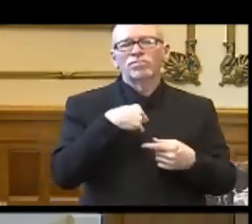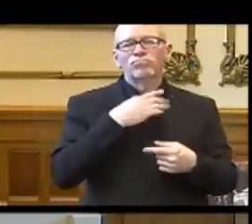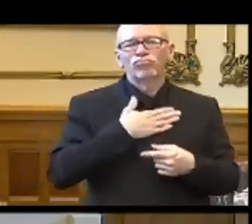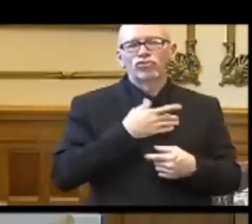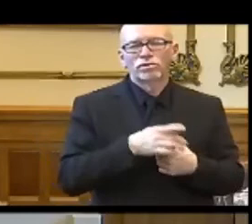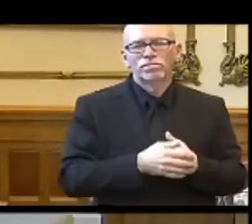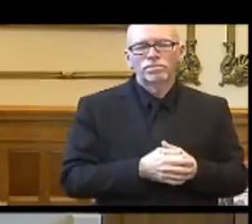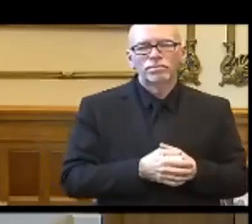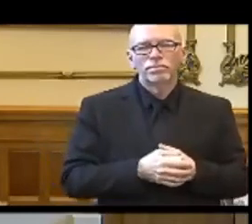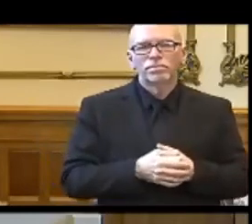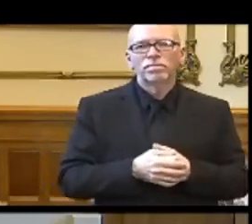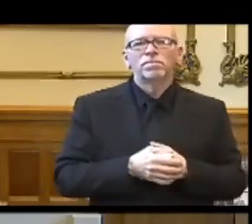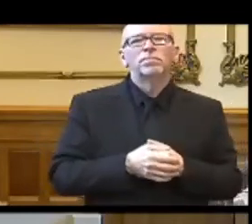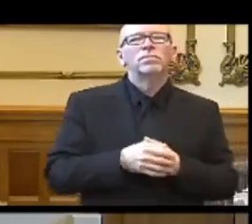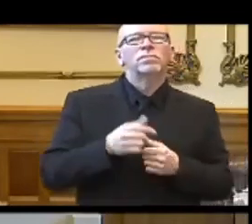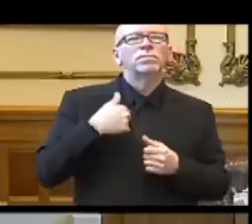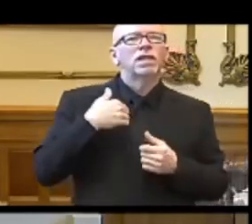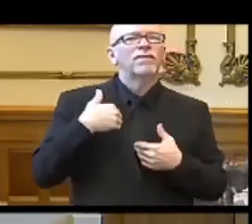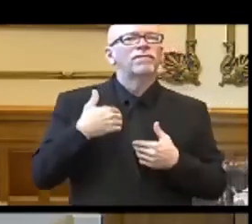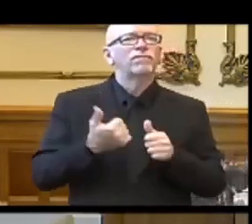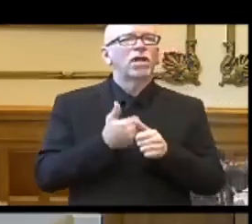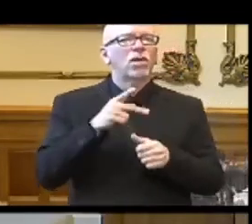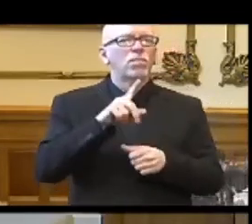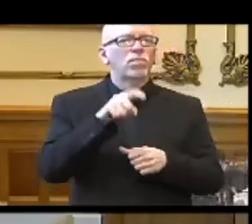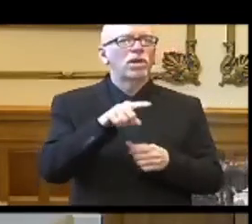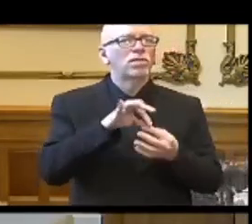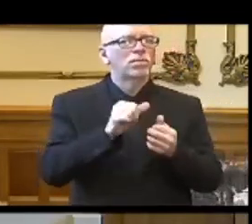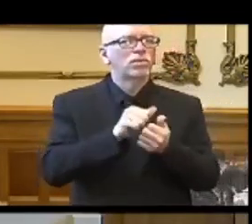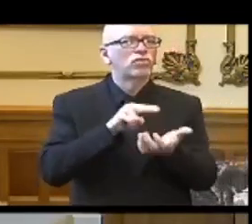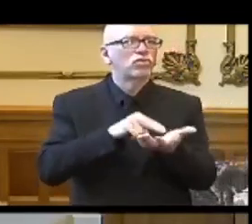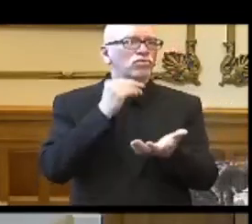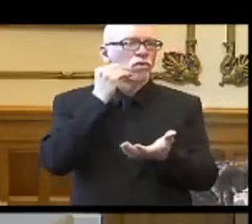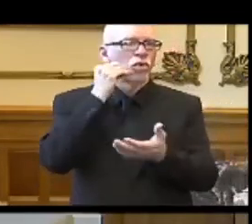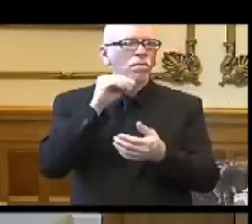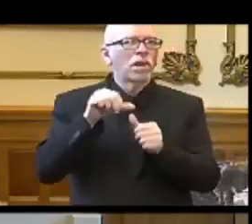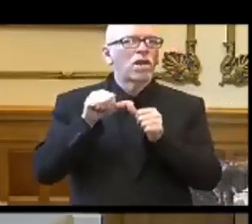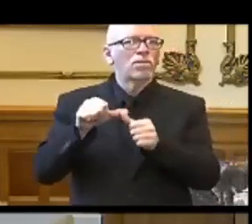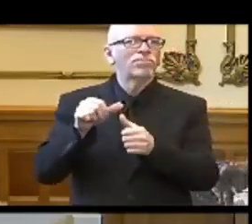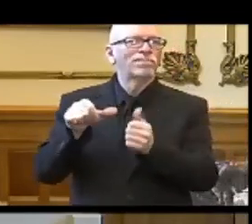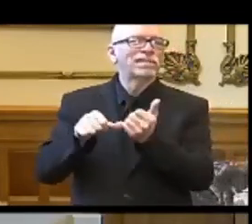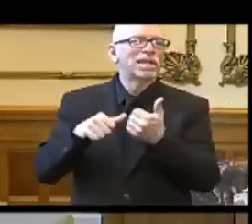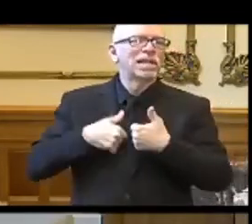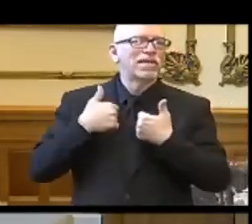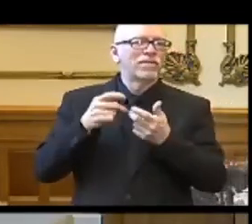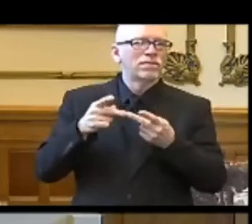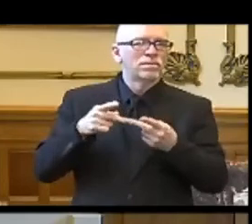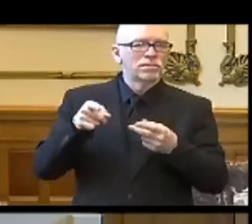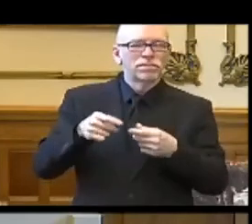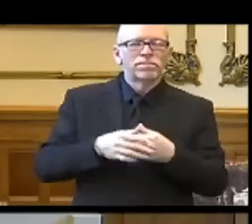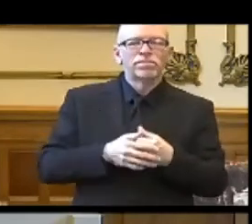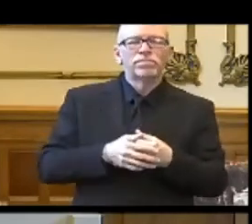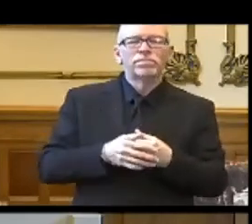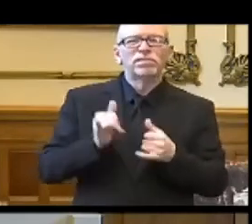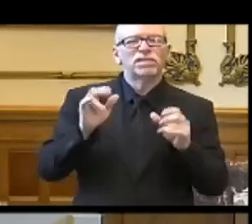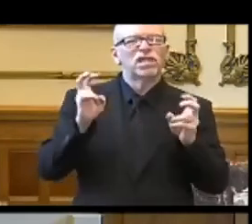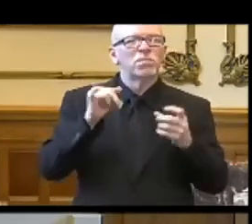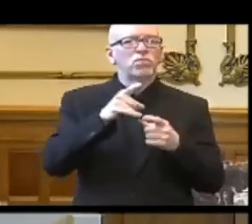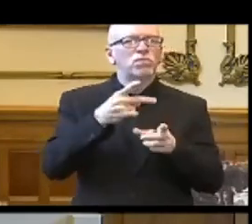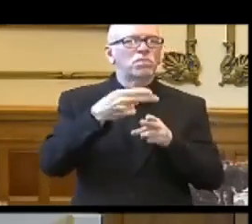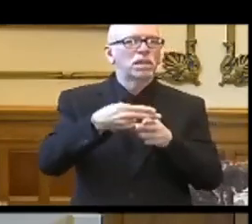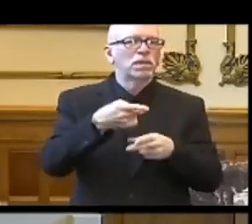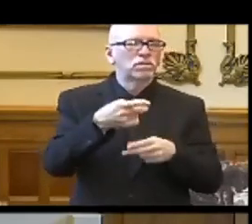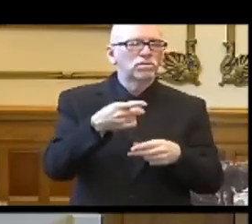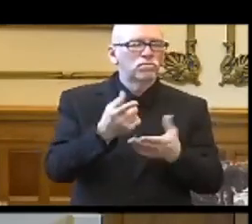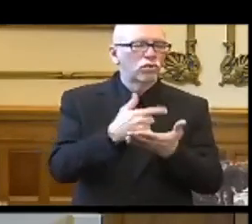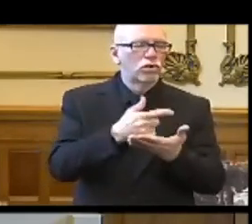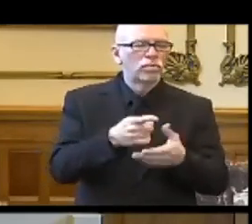Sure. I had a follow-up to the nursing home and long-term care facilities topic that you had brought up